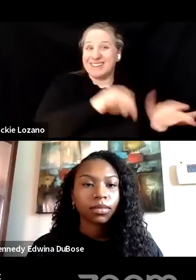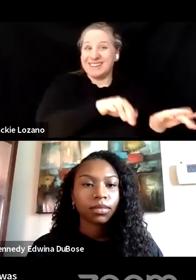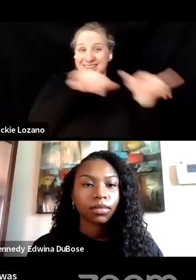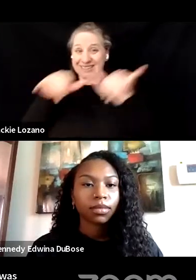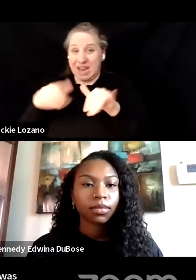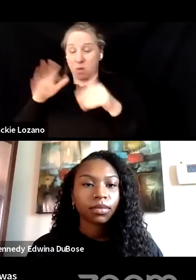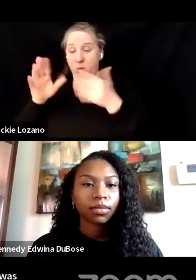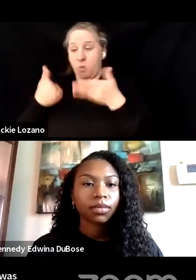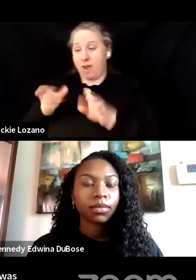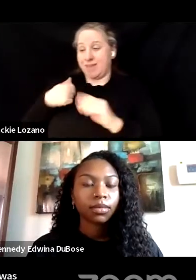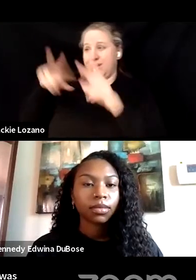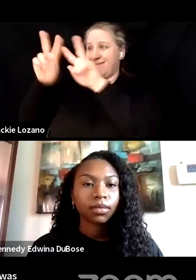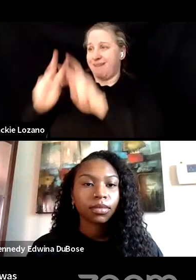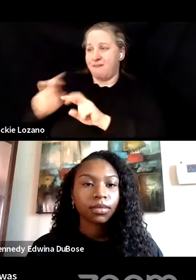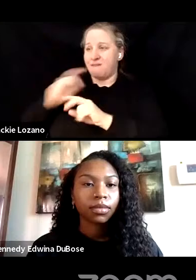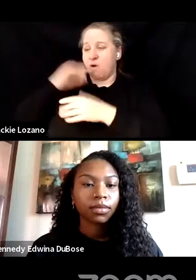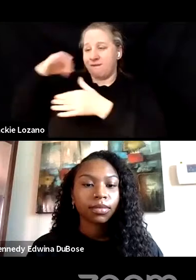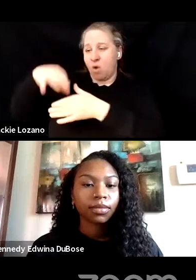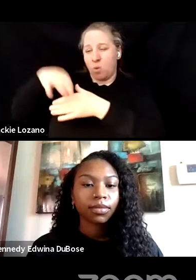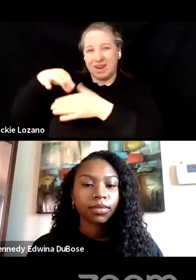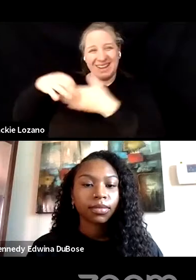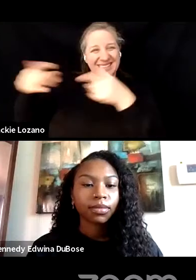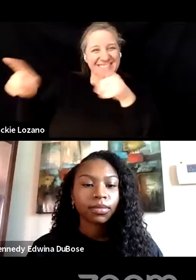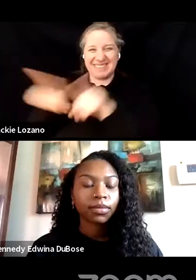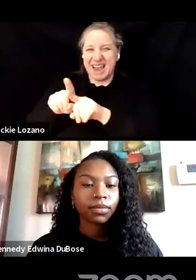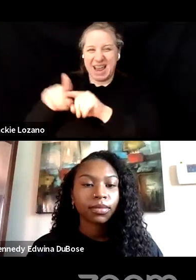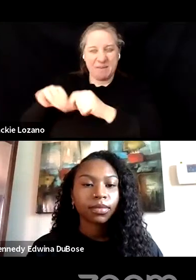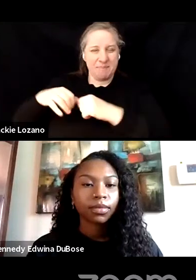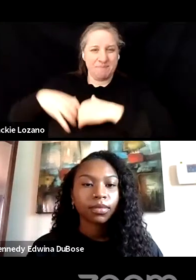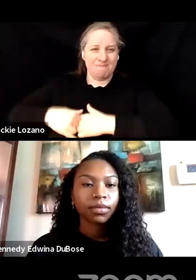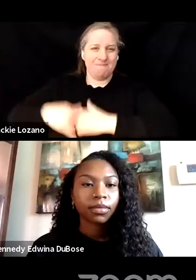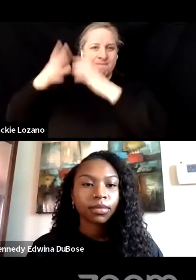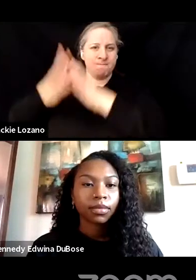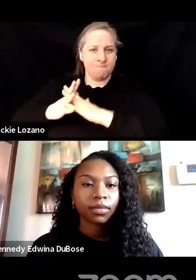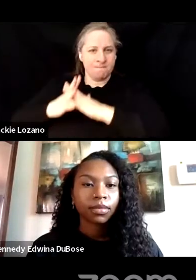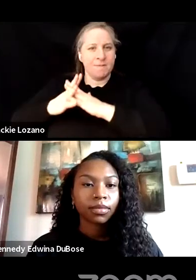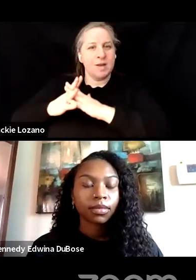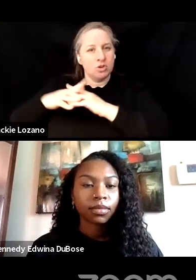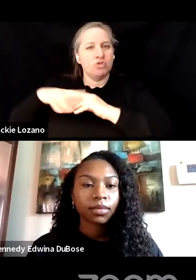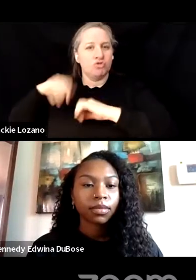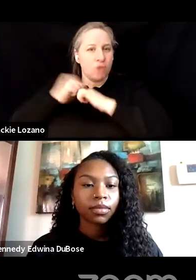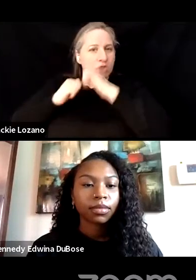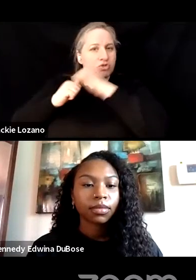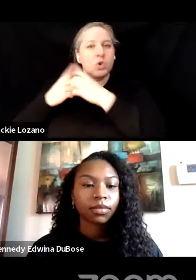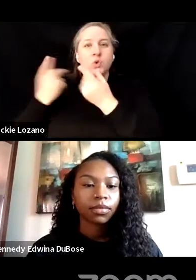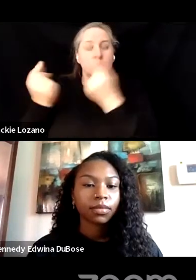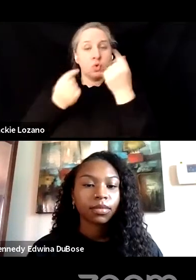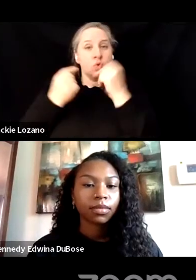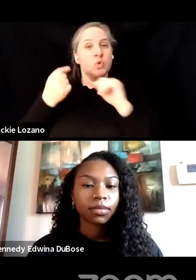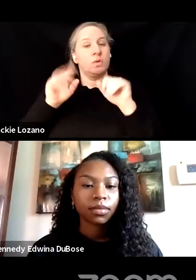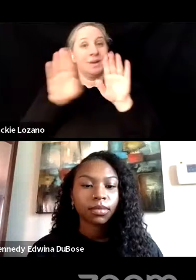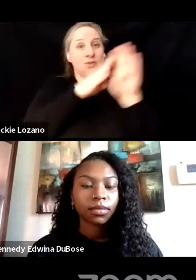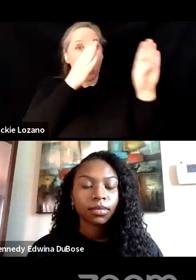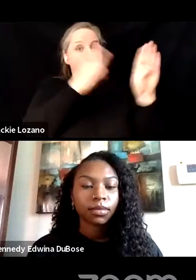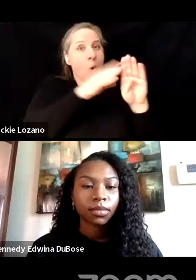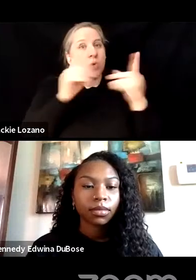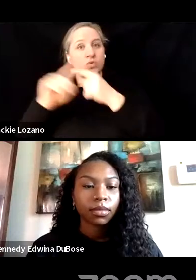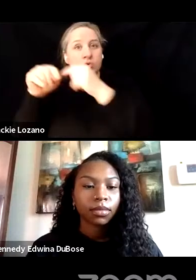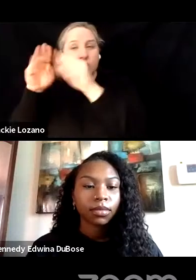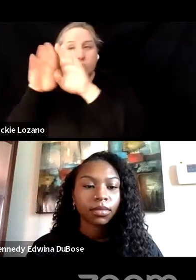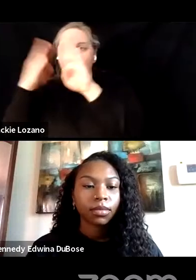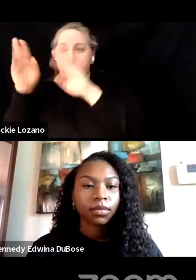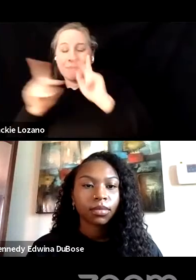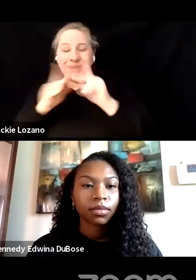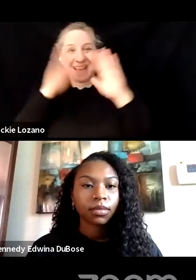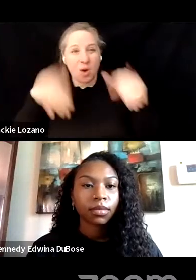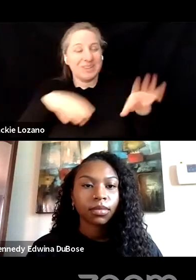year, how we use that same grassroots structure, going door to door and talking to people, telling them that they are important